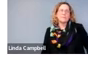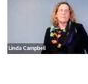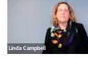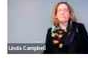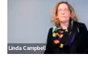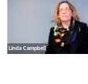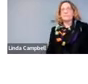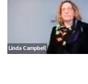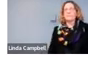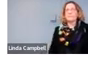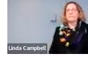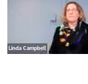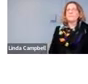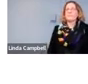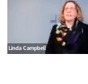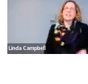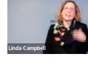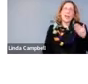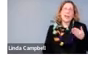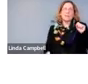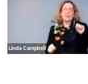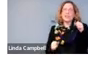wells?